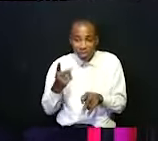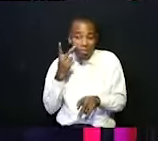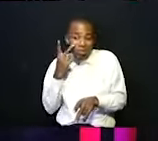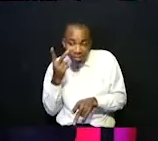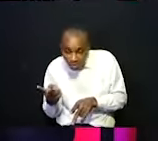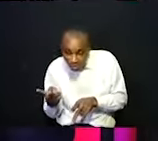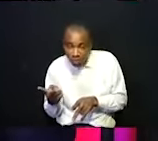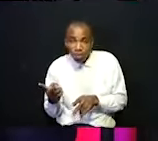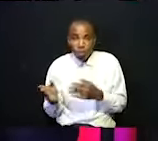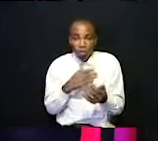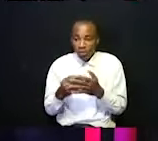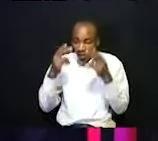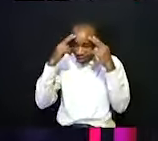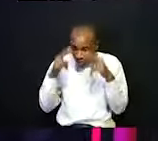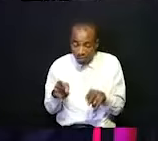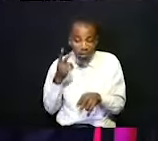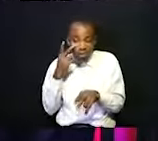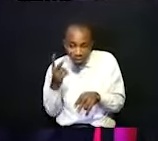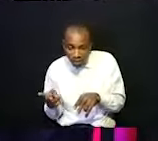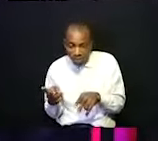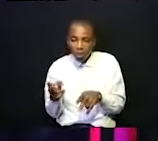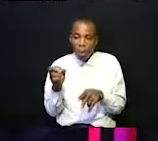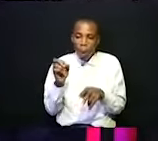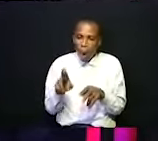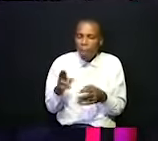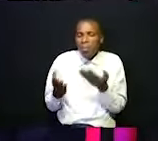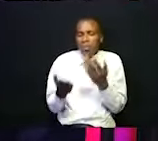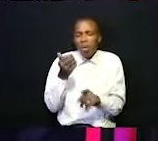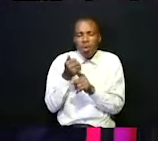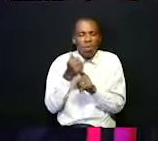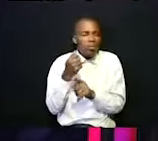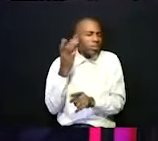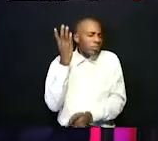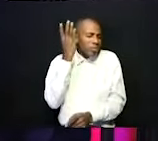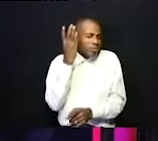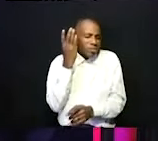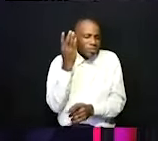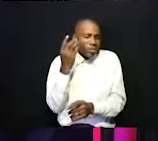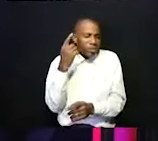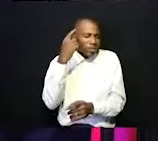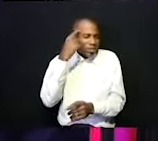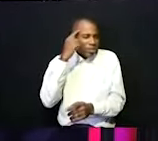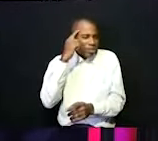person who has knowledge of an event from observation or experience.